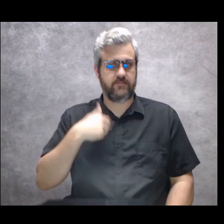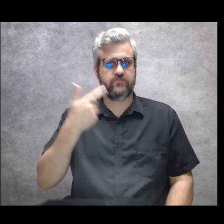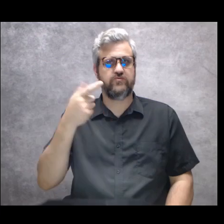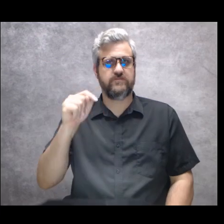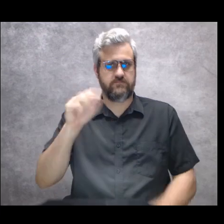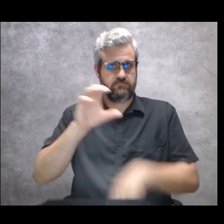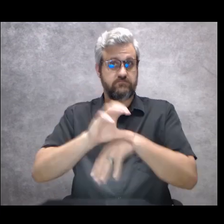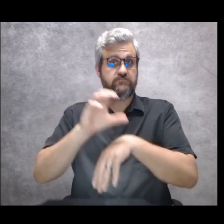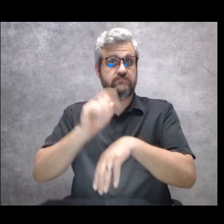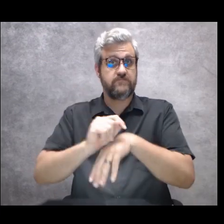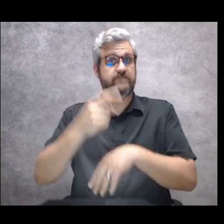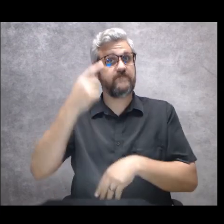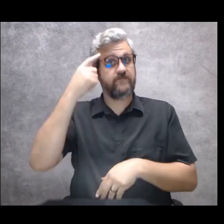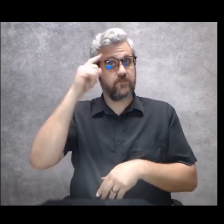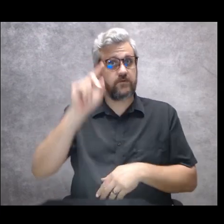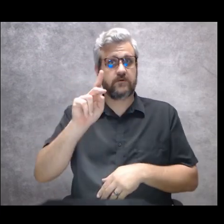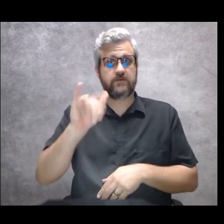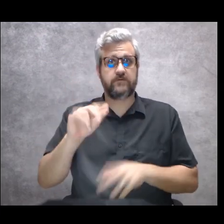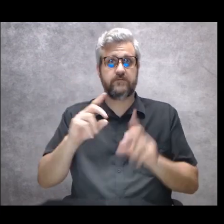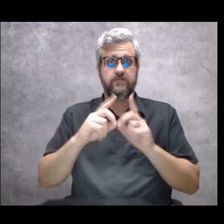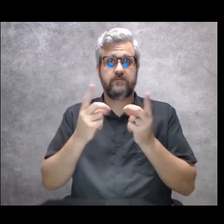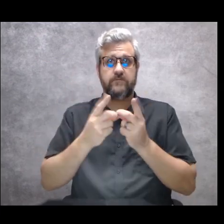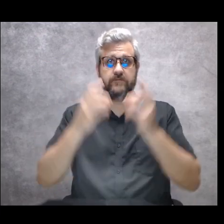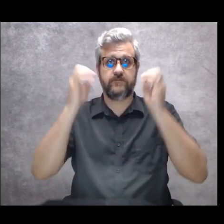for the Kentucky Department of Education.